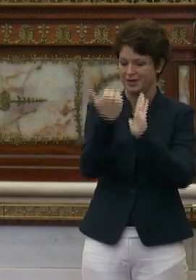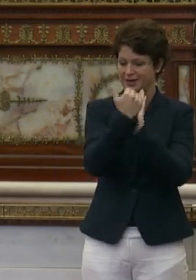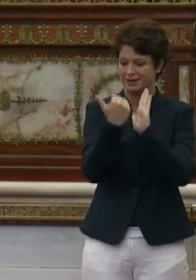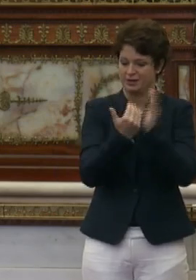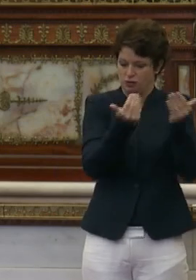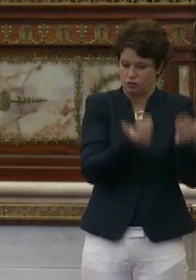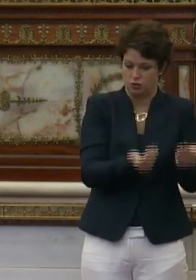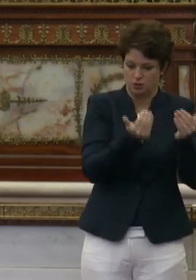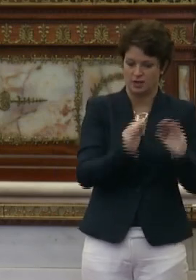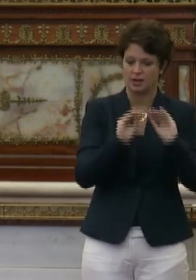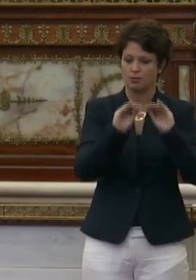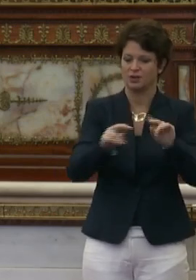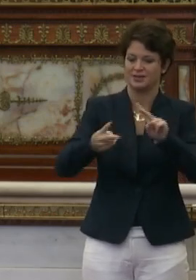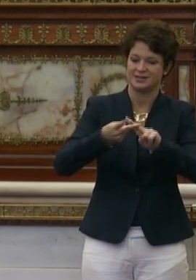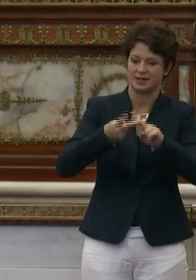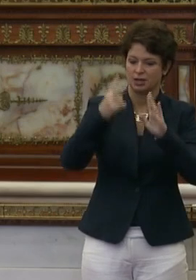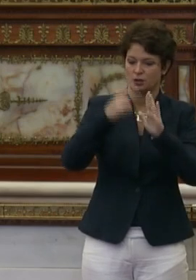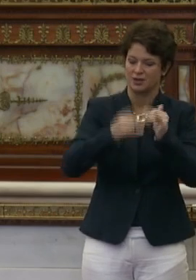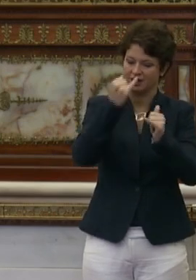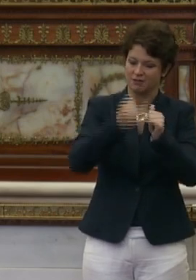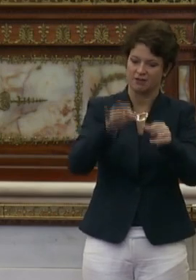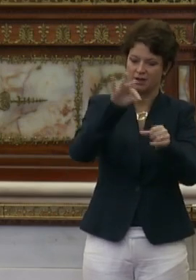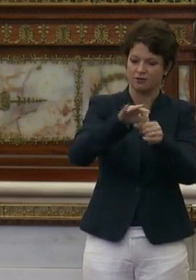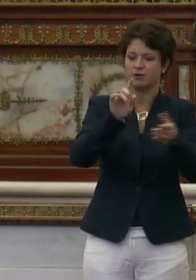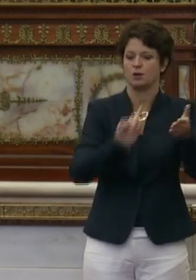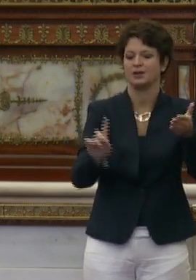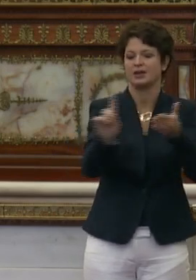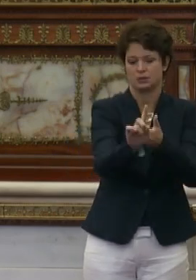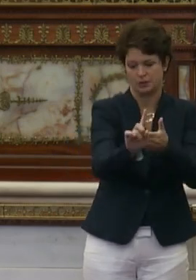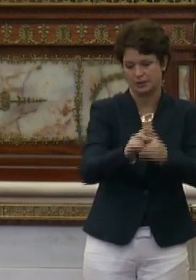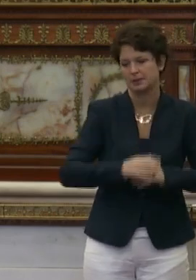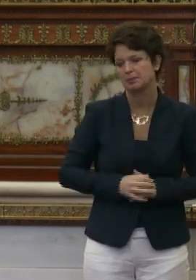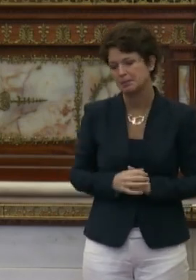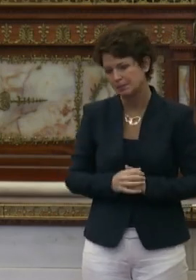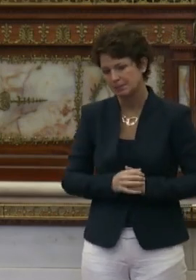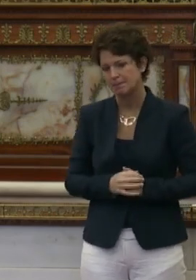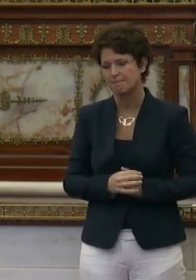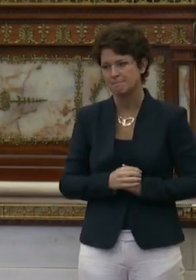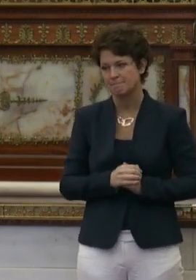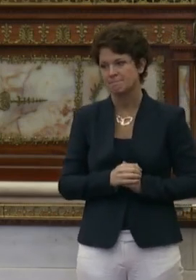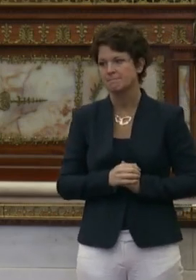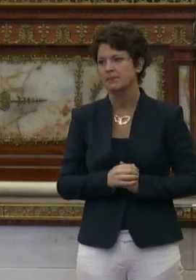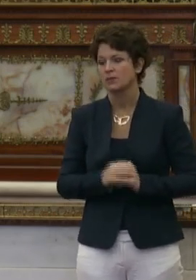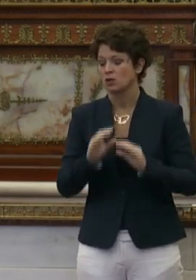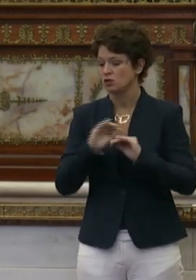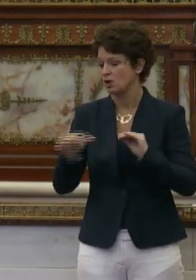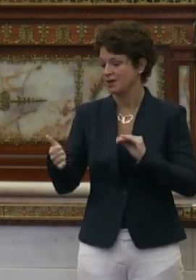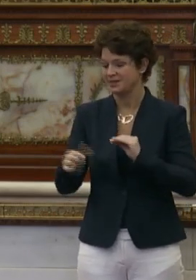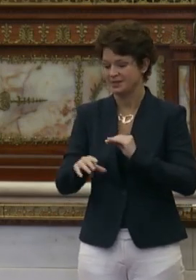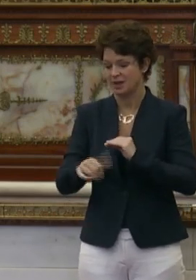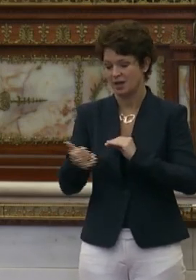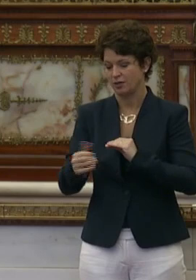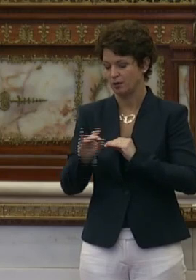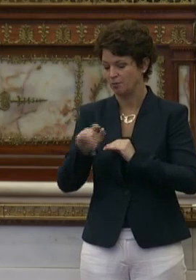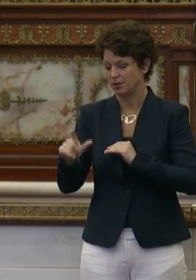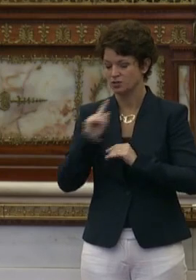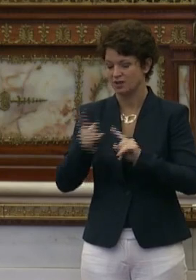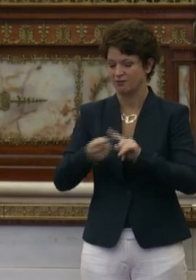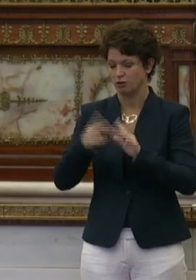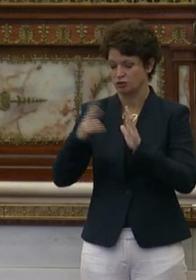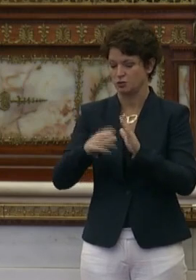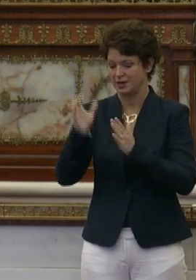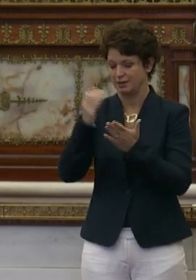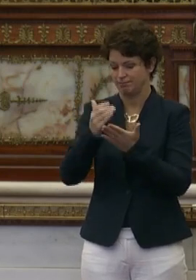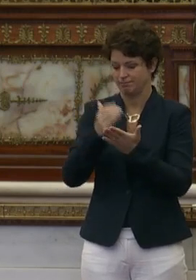Those bills will be placed on our second reading and final passage calendar at our next session of council. There are no additional bills on our first reading calendar